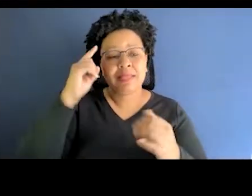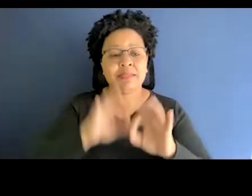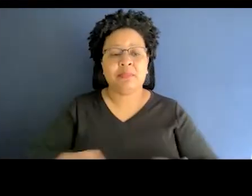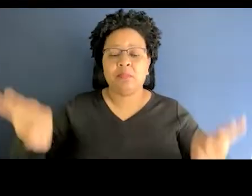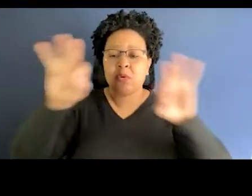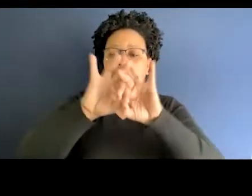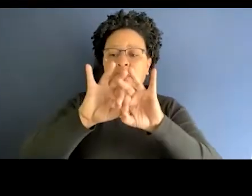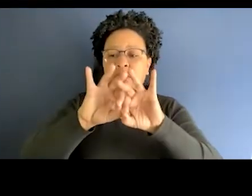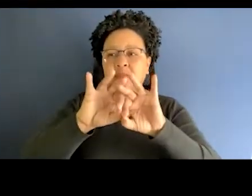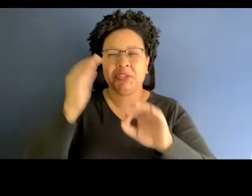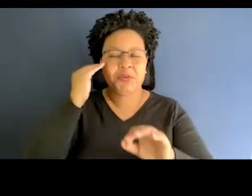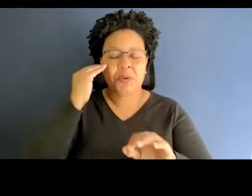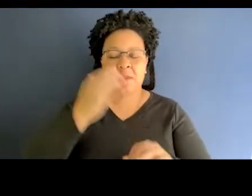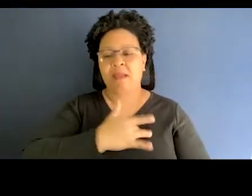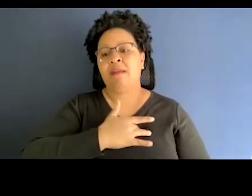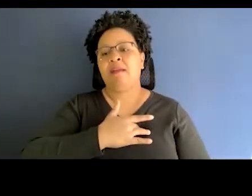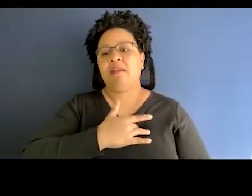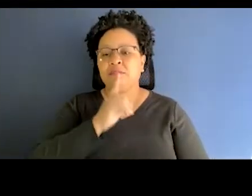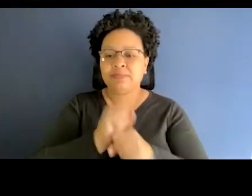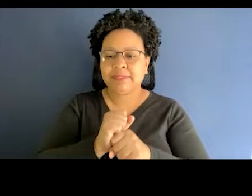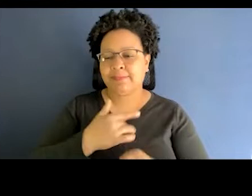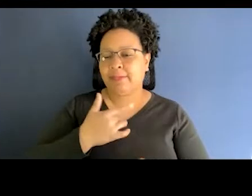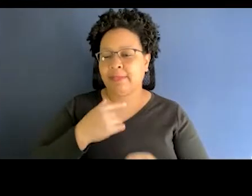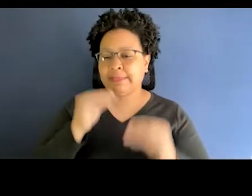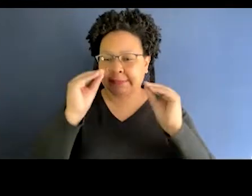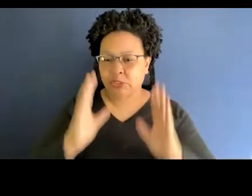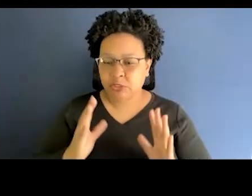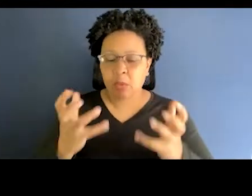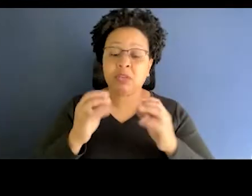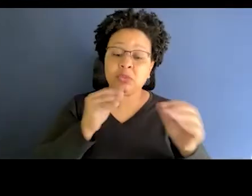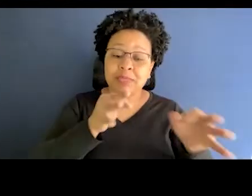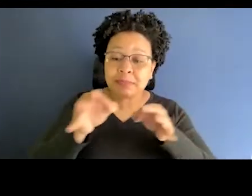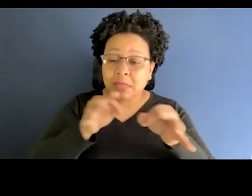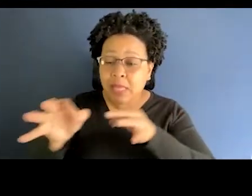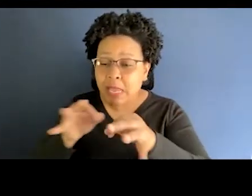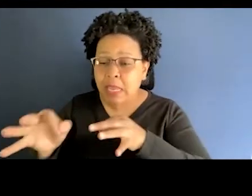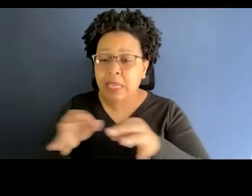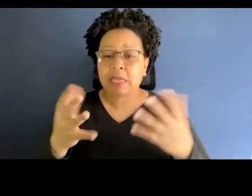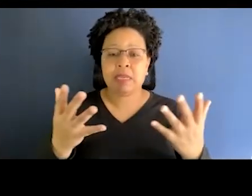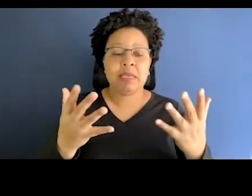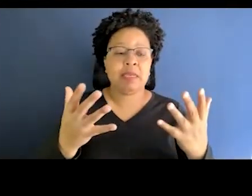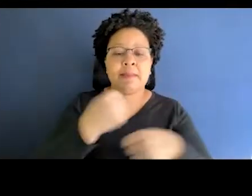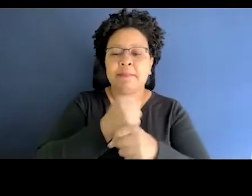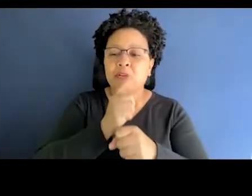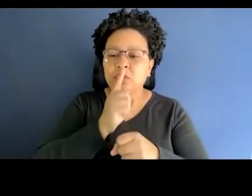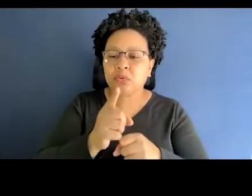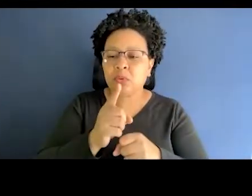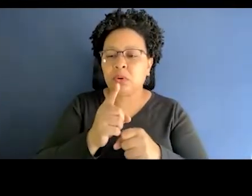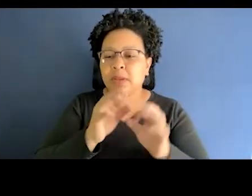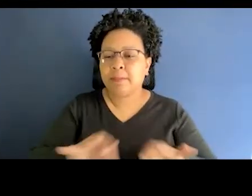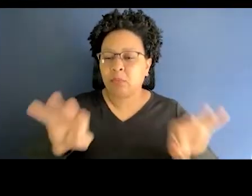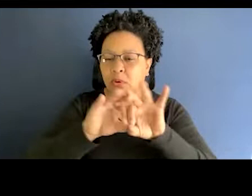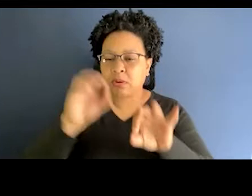at heart, and it's important that I explain things and make sure that key concepts are understood. I